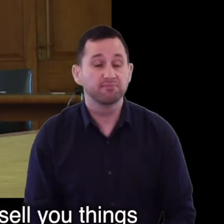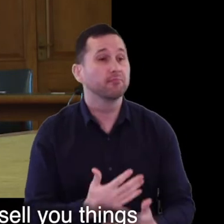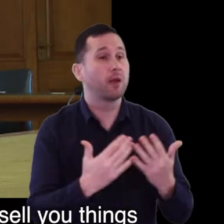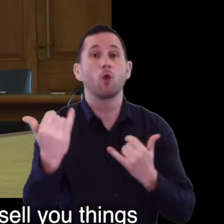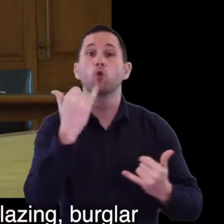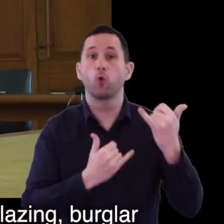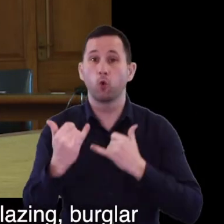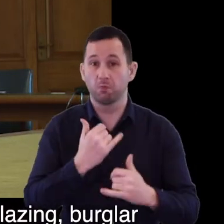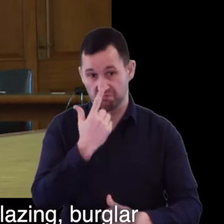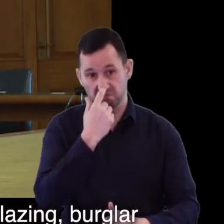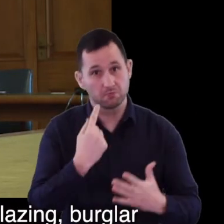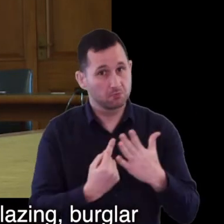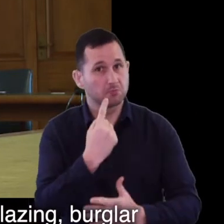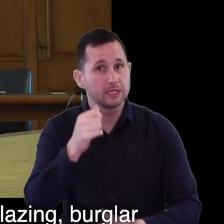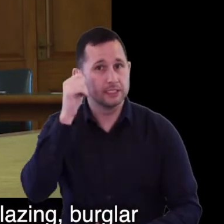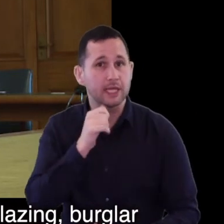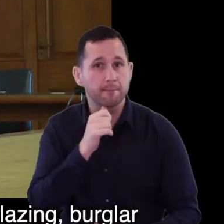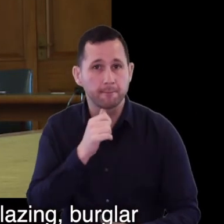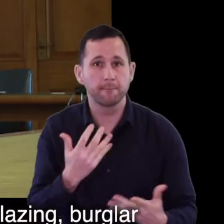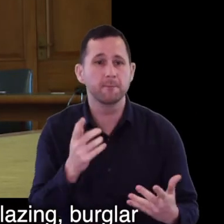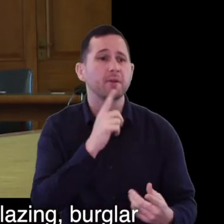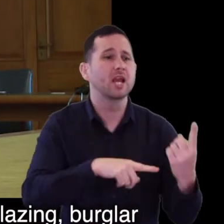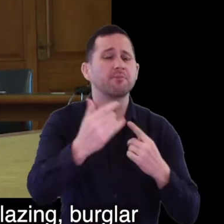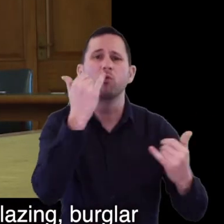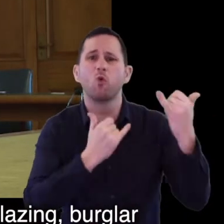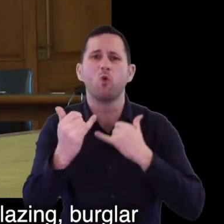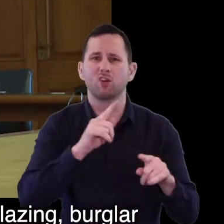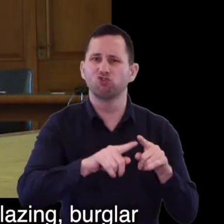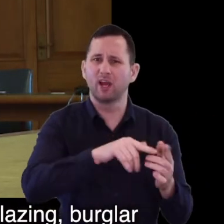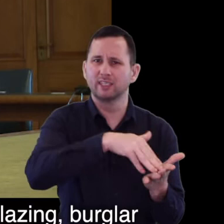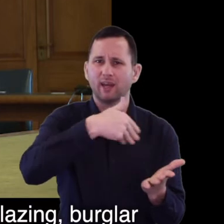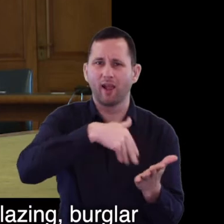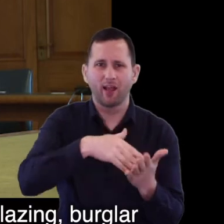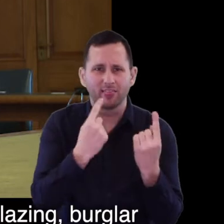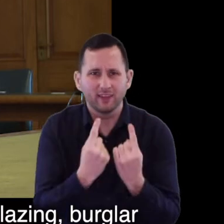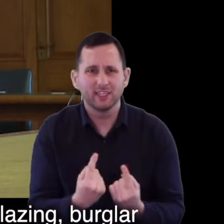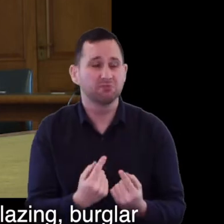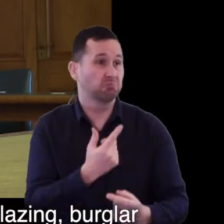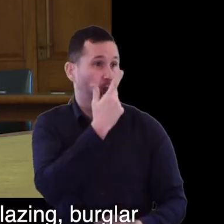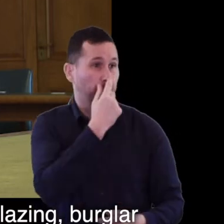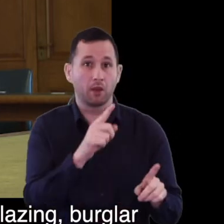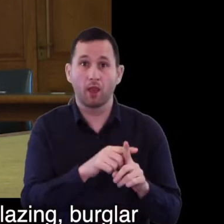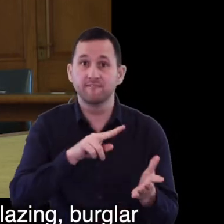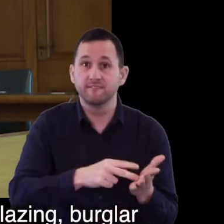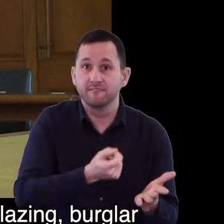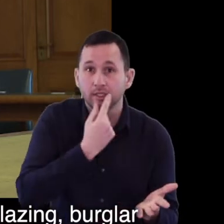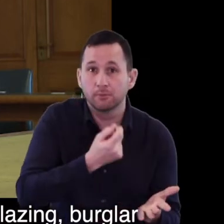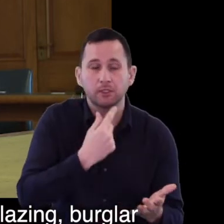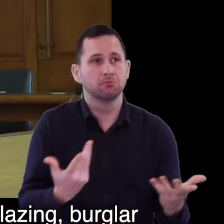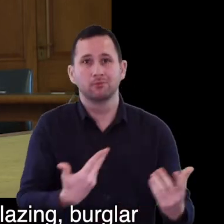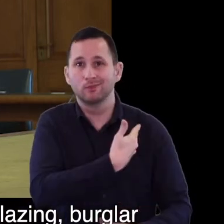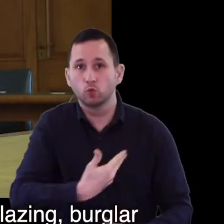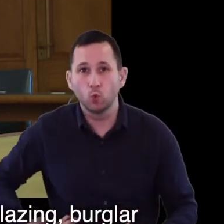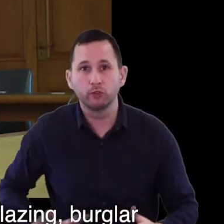vitamins, it could be insurance, it could be trying to make appointments for double glazing, burglar alarms. Any